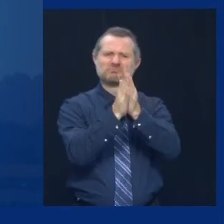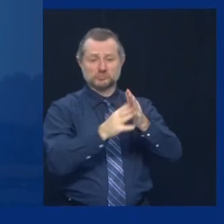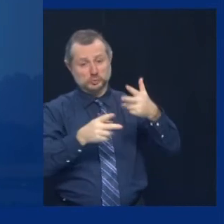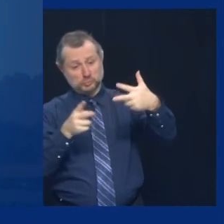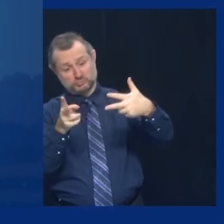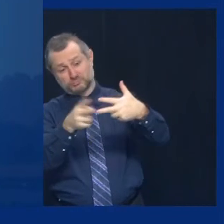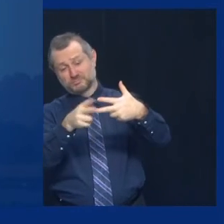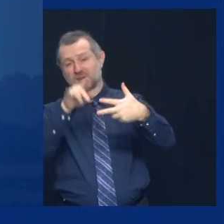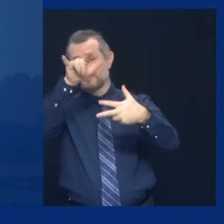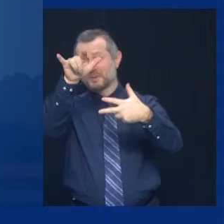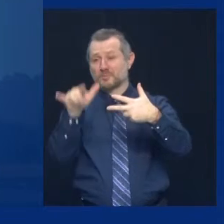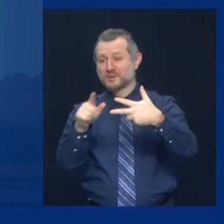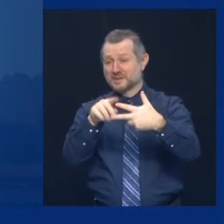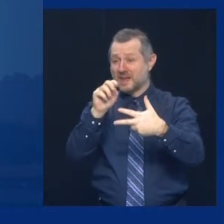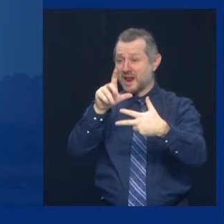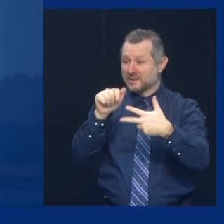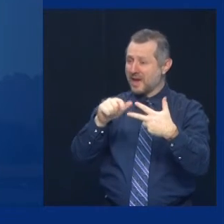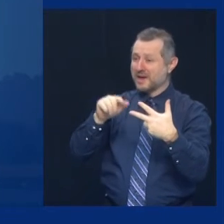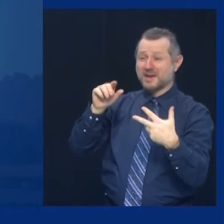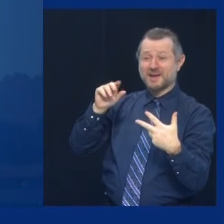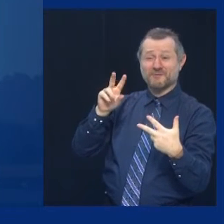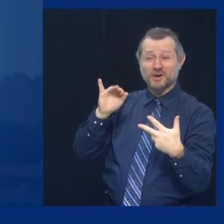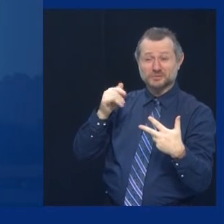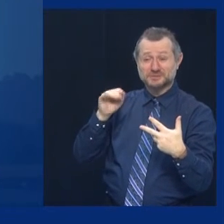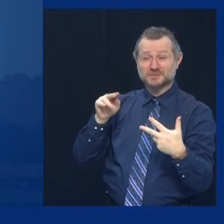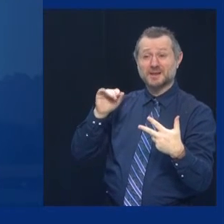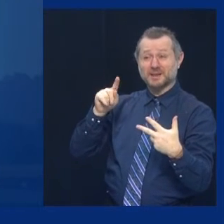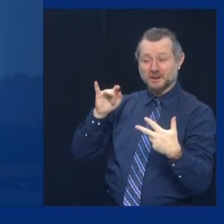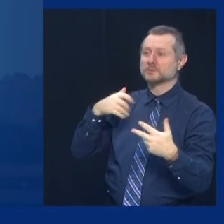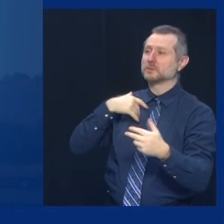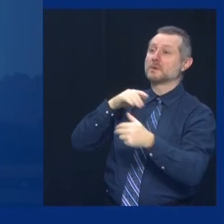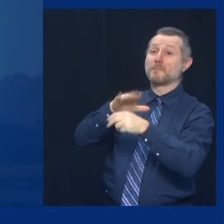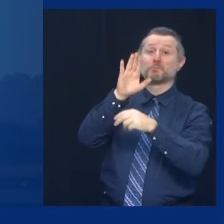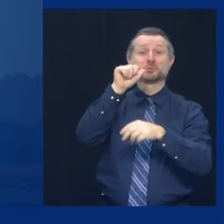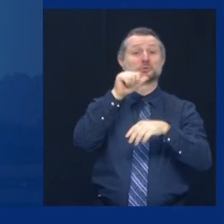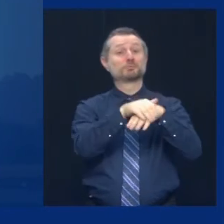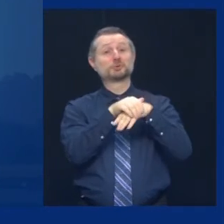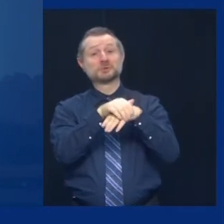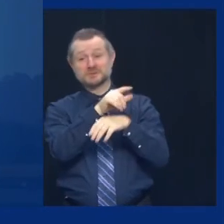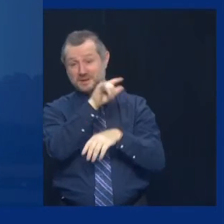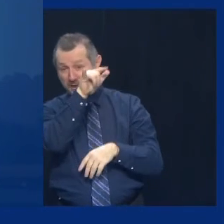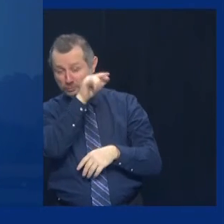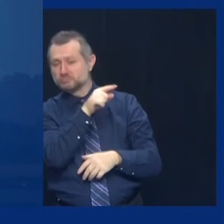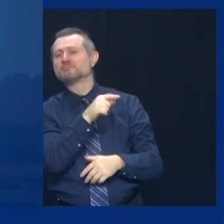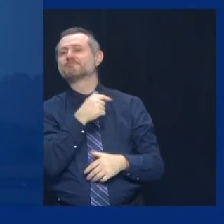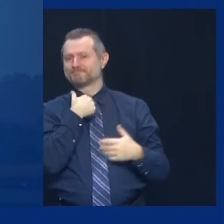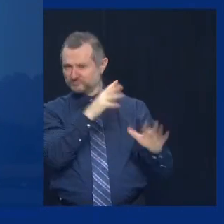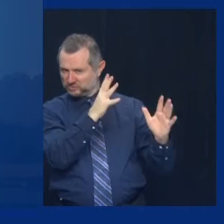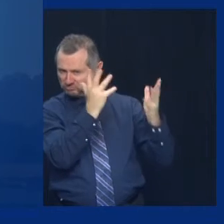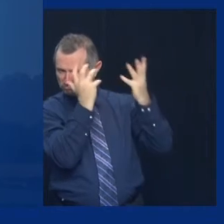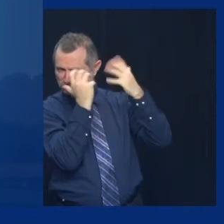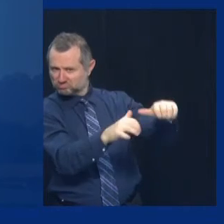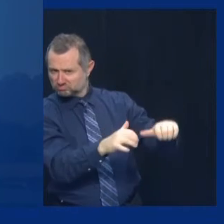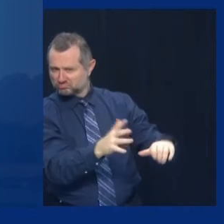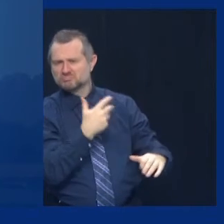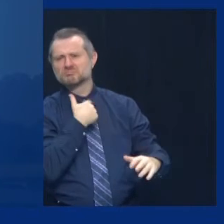of British Airways. I asked them not to disrespect the people of New York